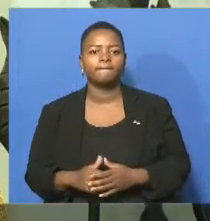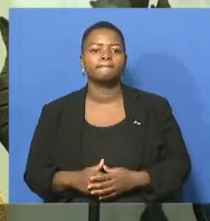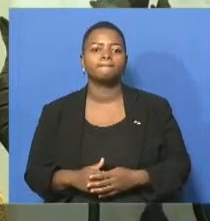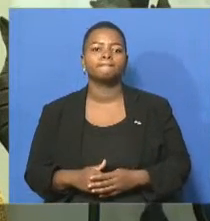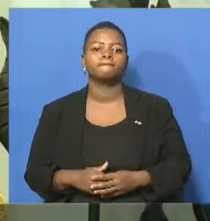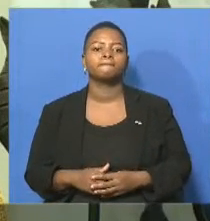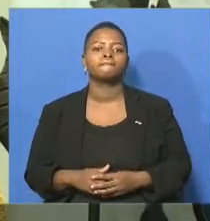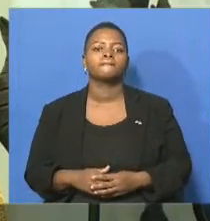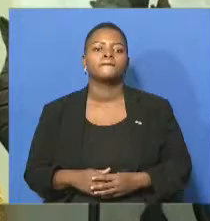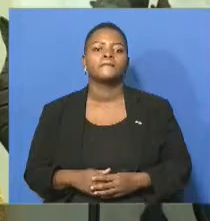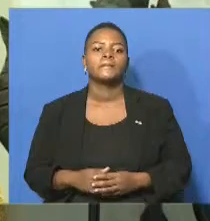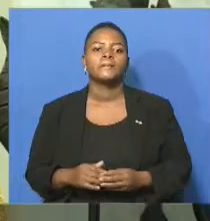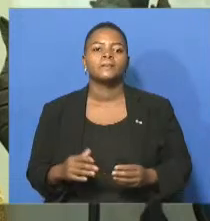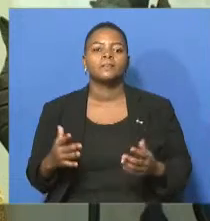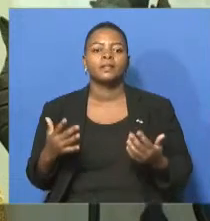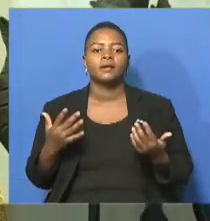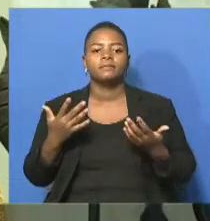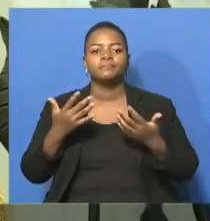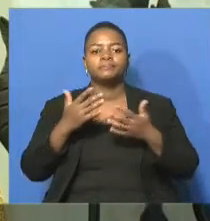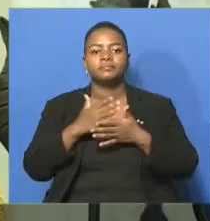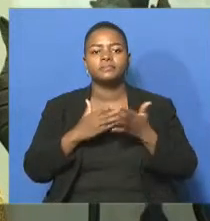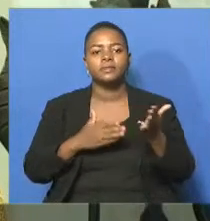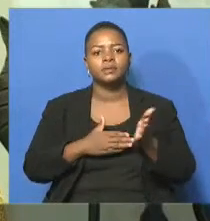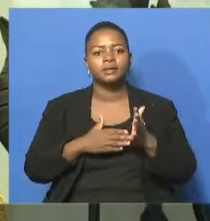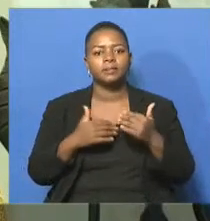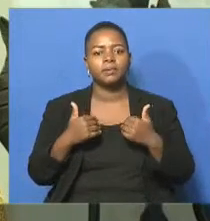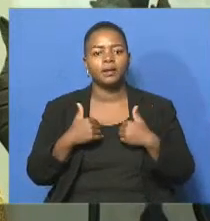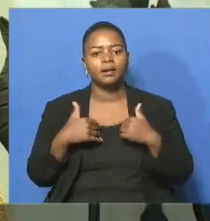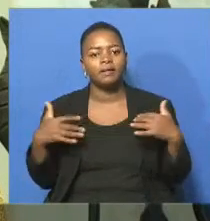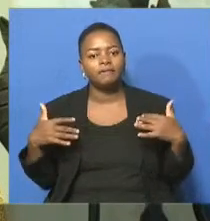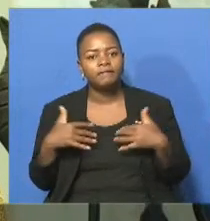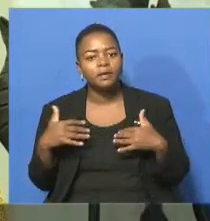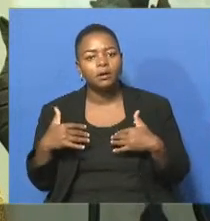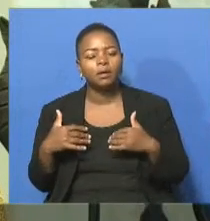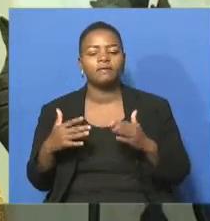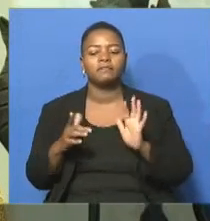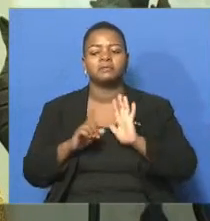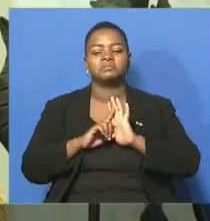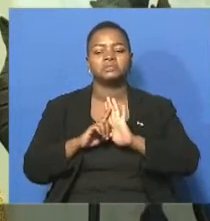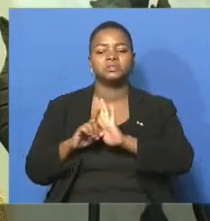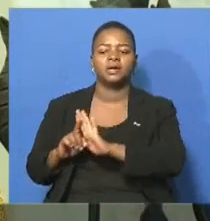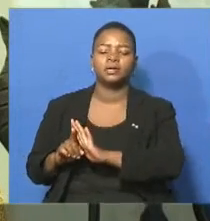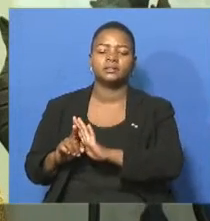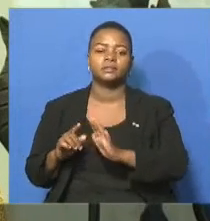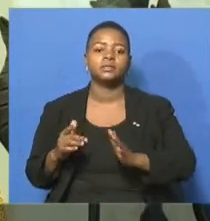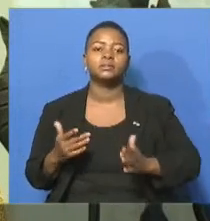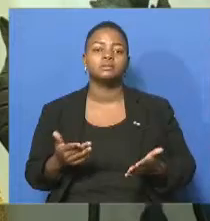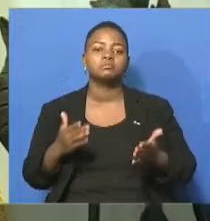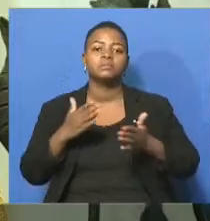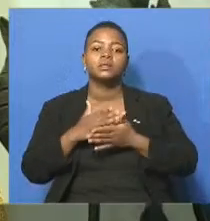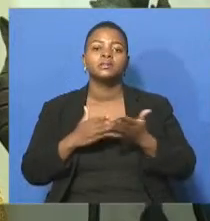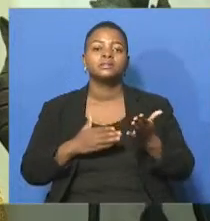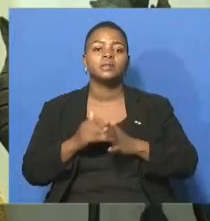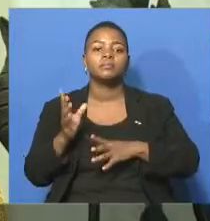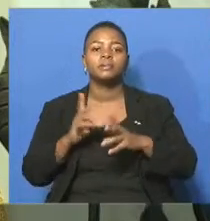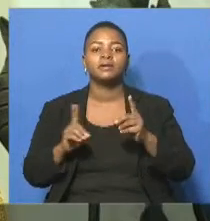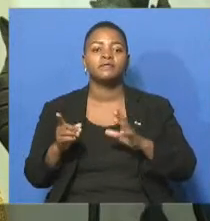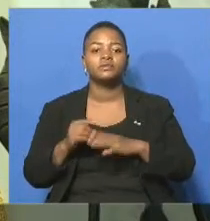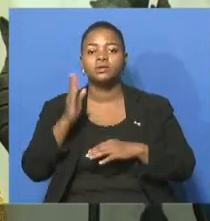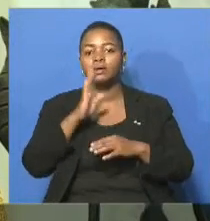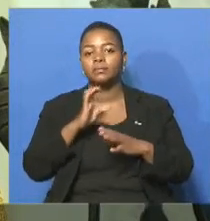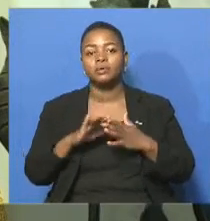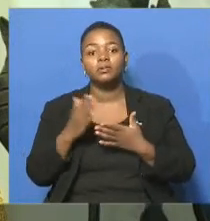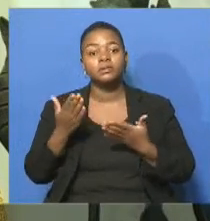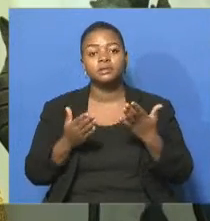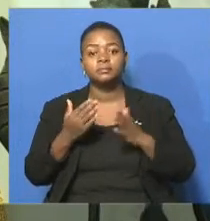Issues around some have faced fear of rejection. Some, obviously did that because intimate relationships didn't work